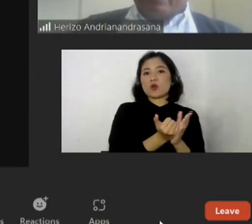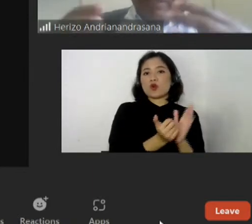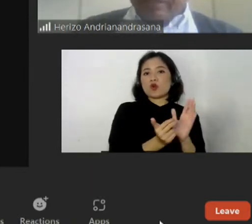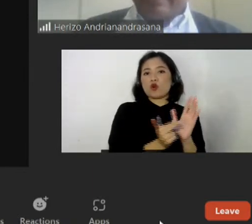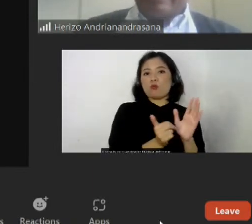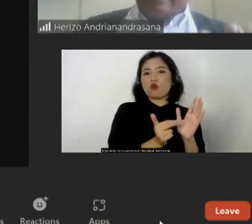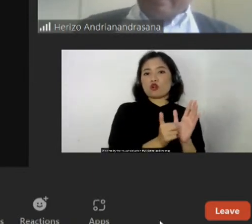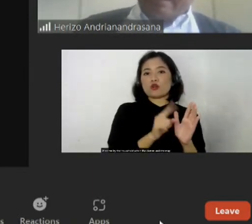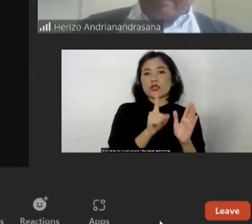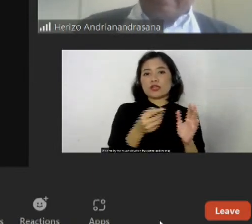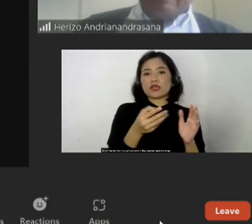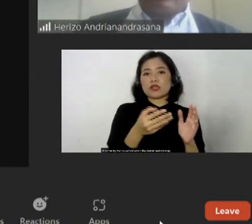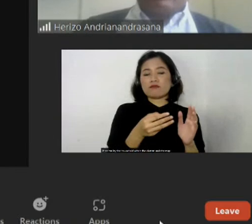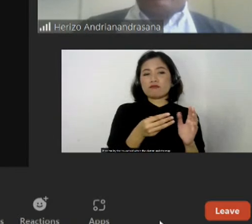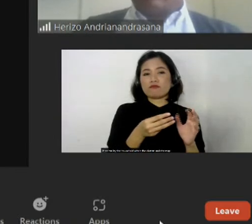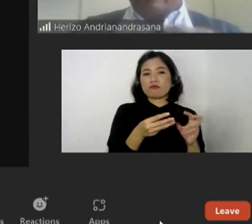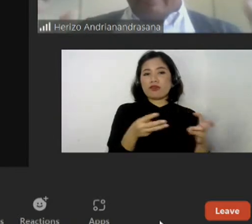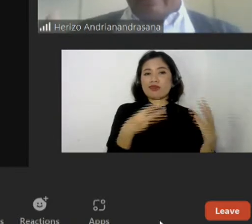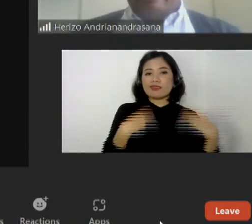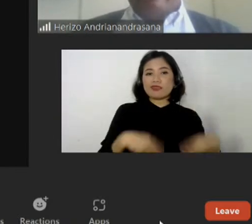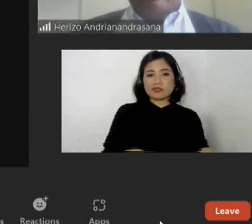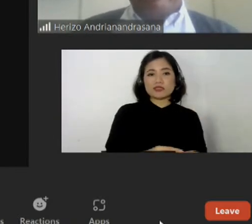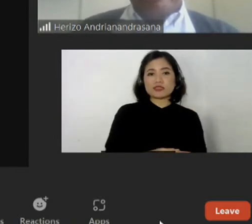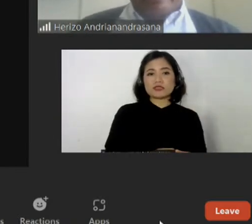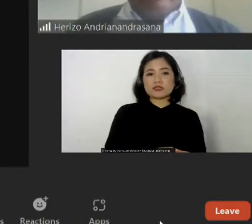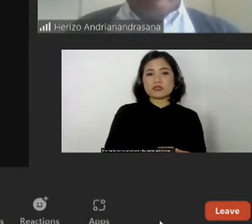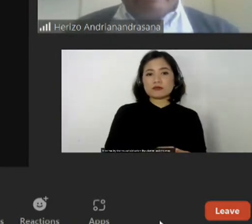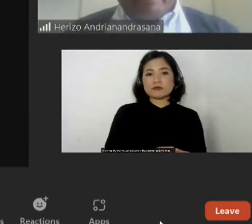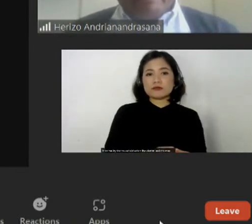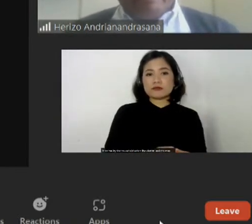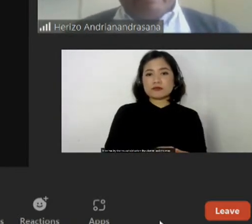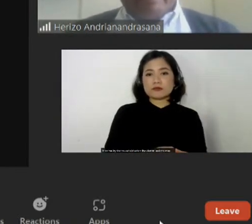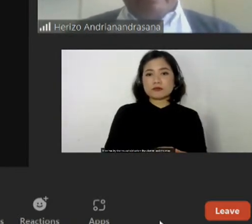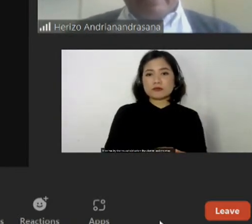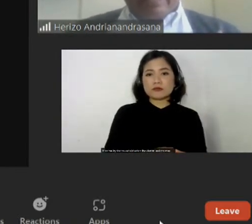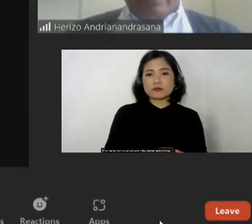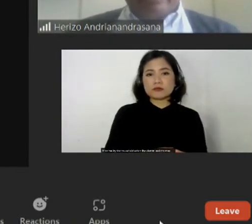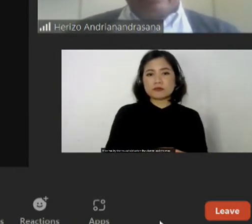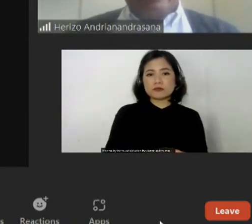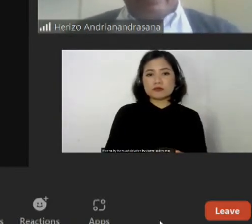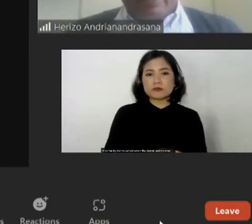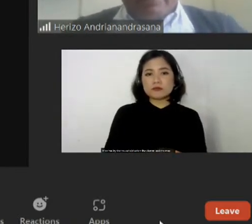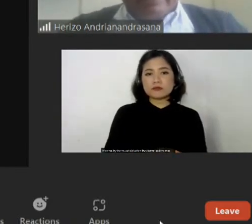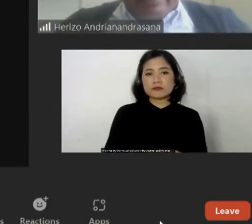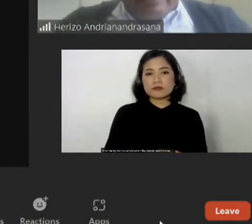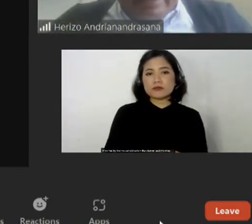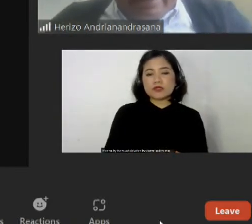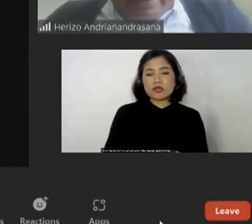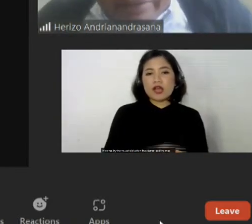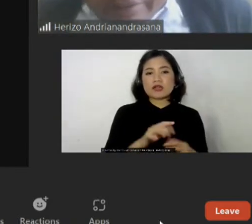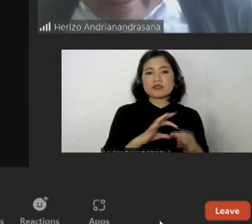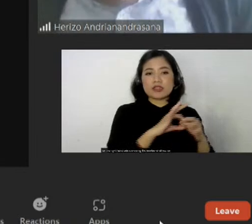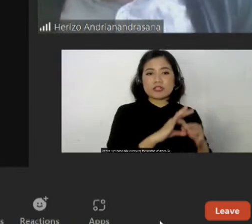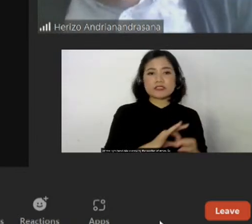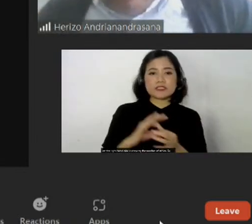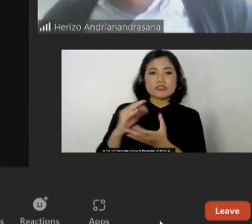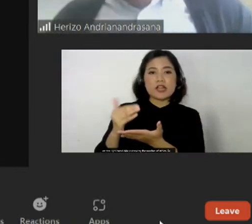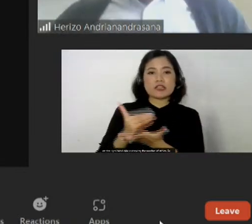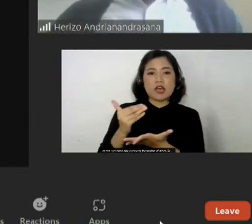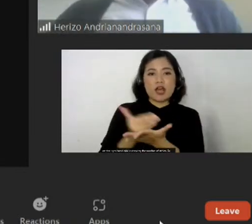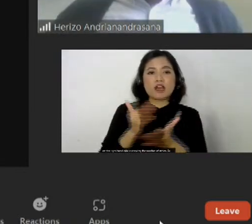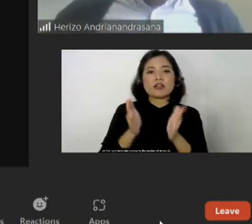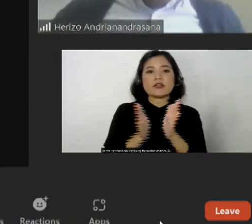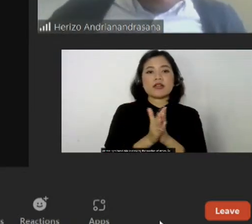So that is showing you that the integration of the environment data in